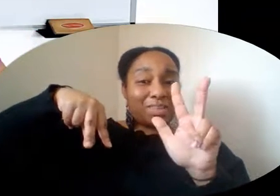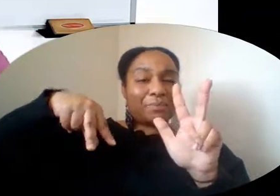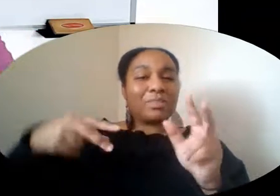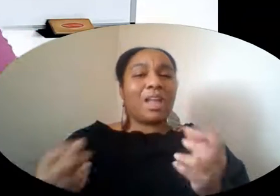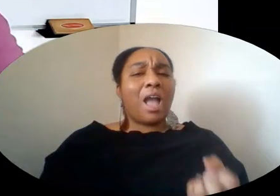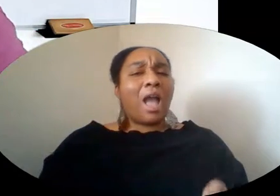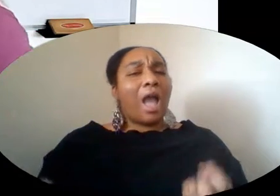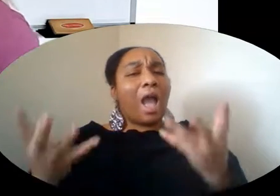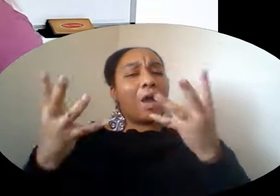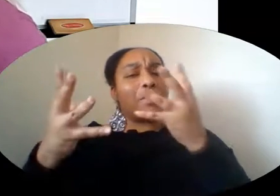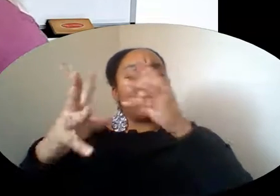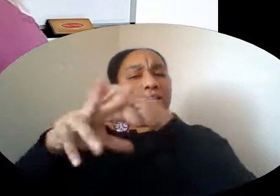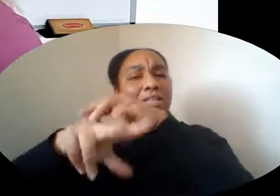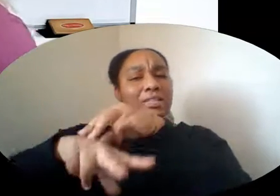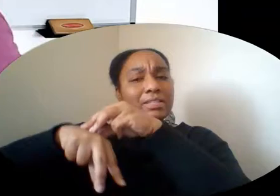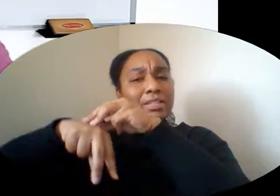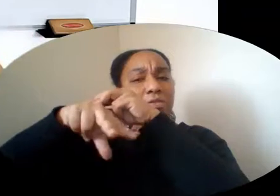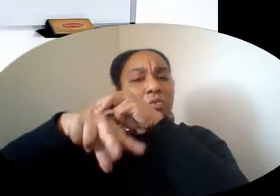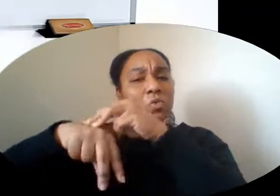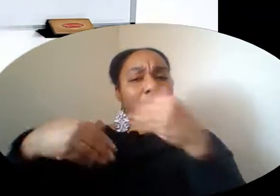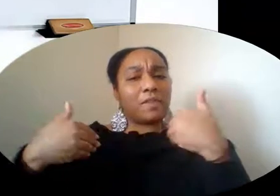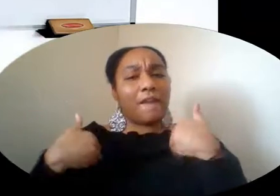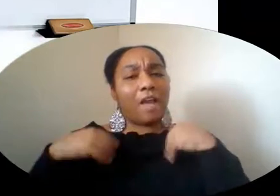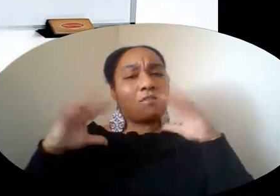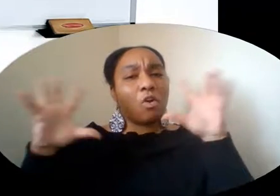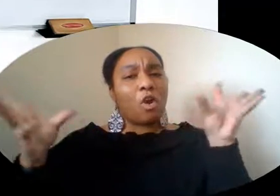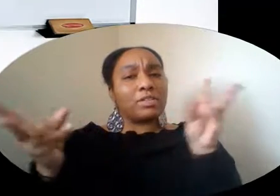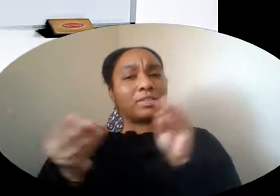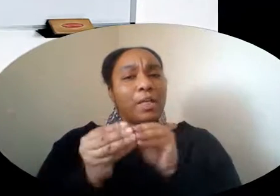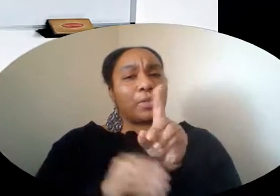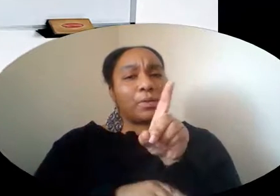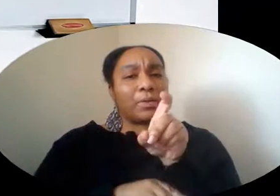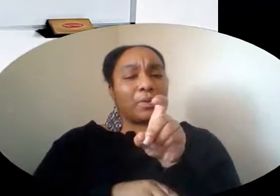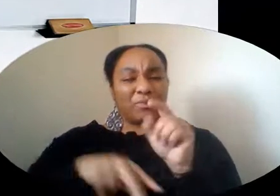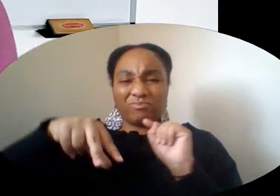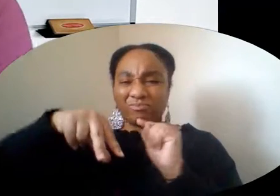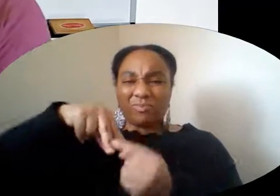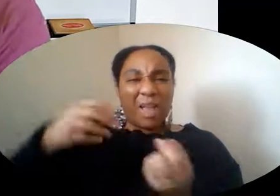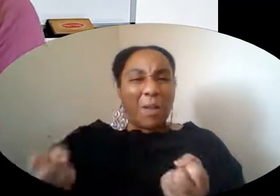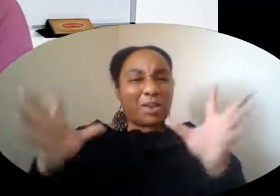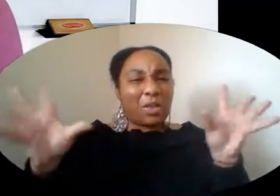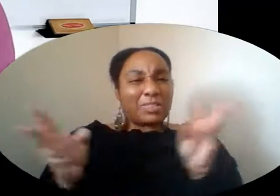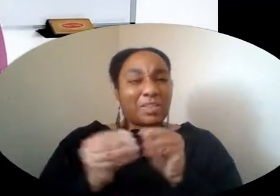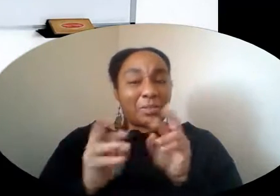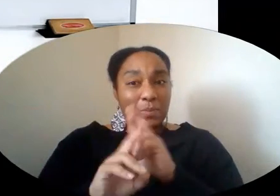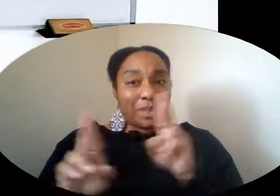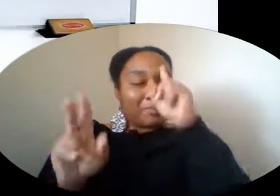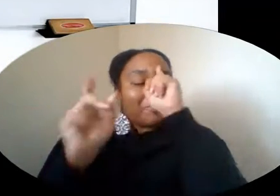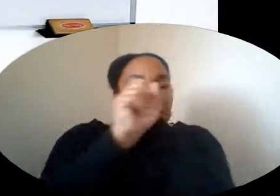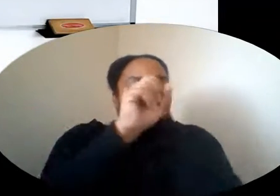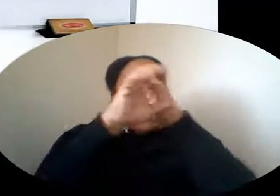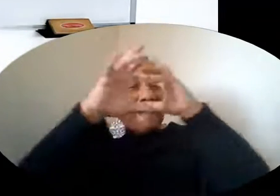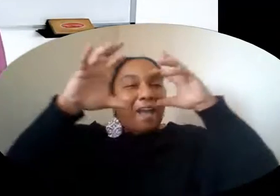How many tentacles do they have all together? Okay, everybody, I want you to imagine